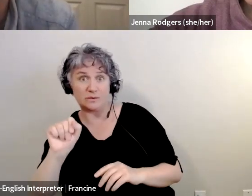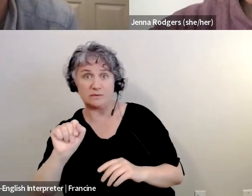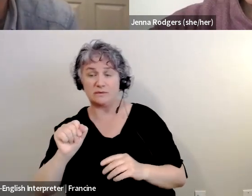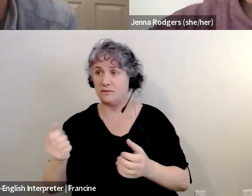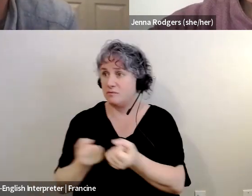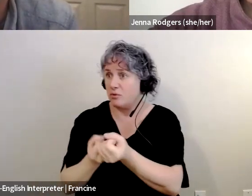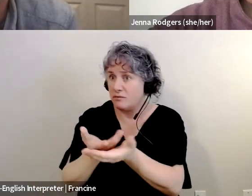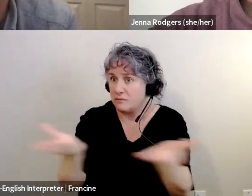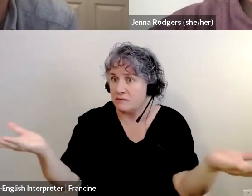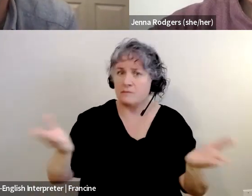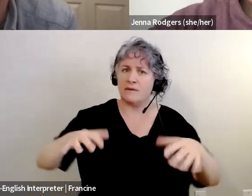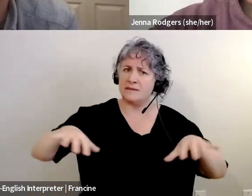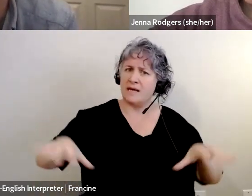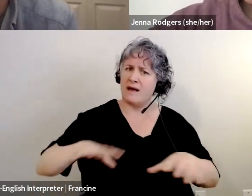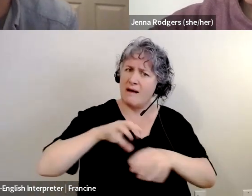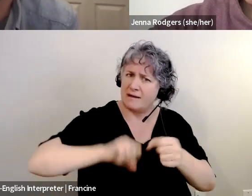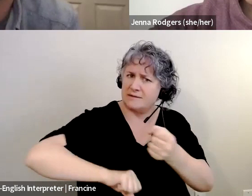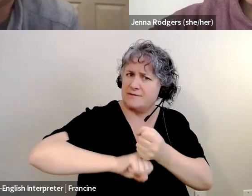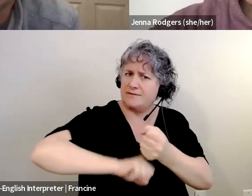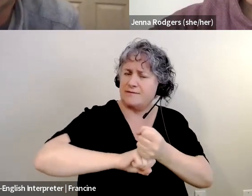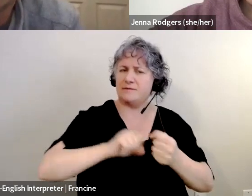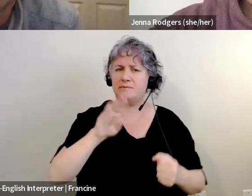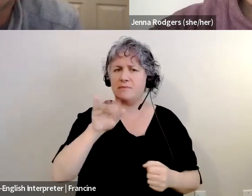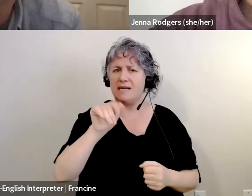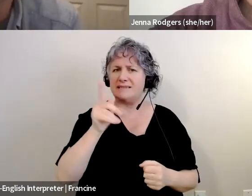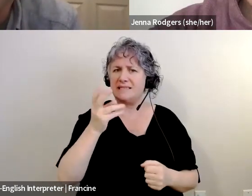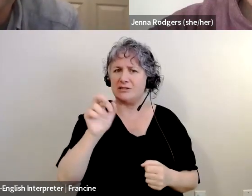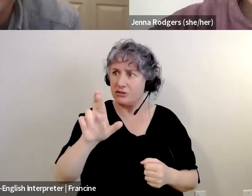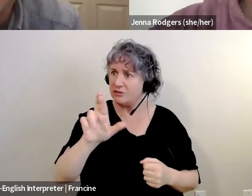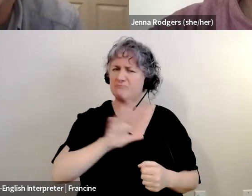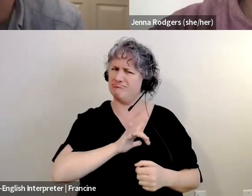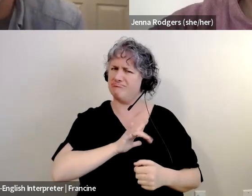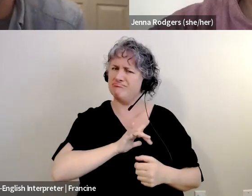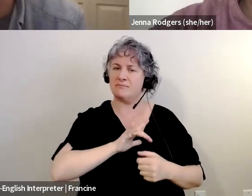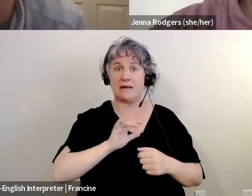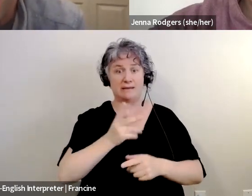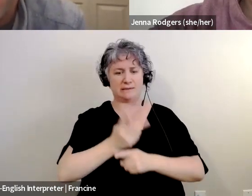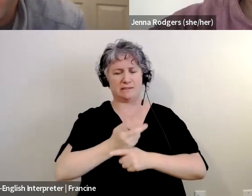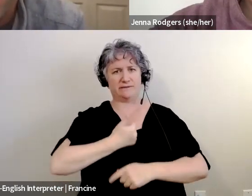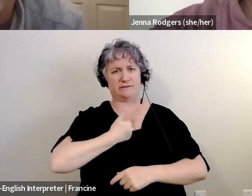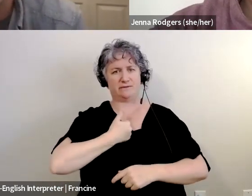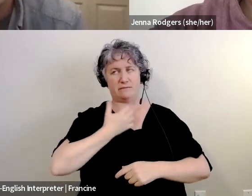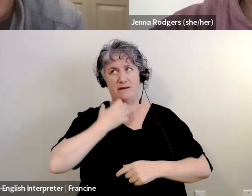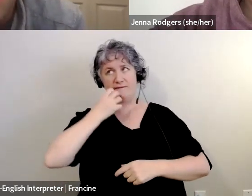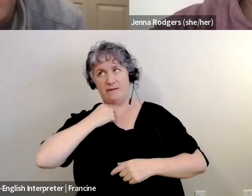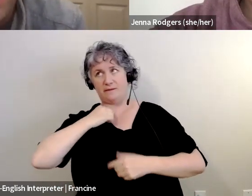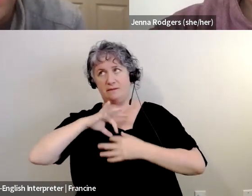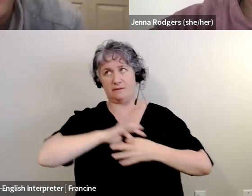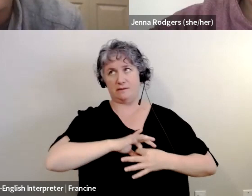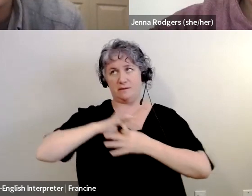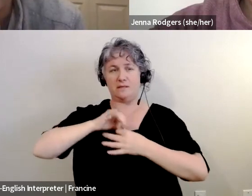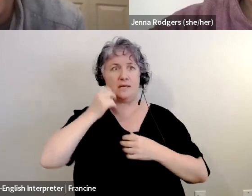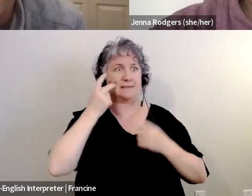bystanders, but also tools to take care of ourselves so that we feel we can act in alignment with our values, that we don't see things